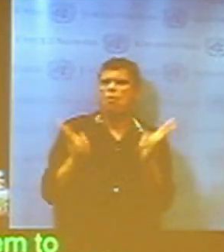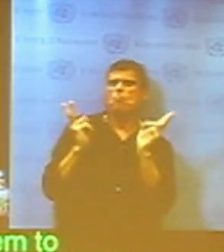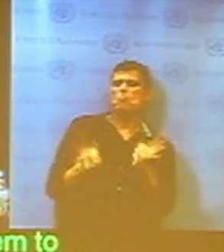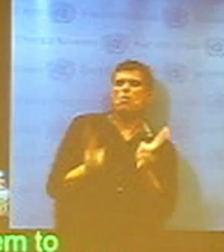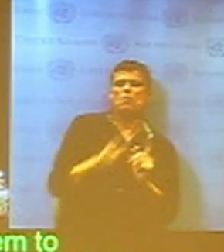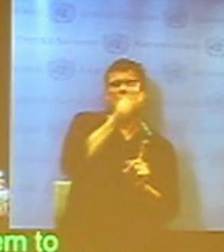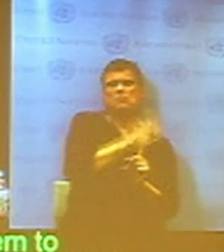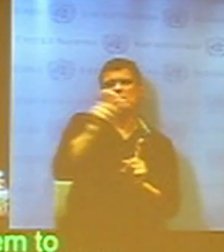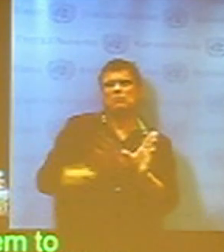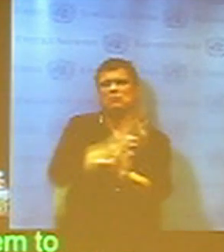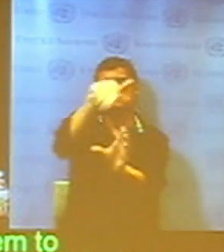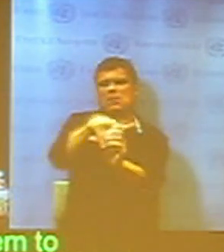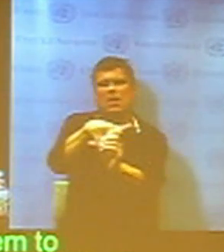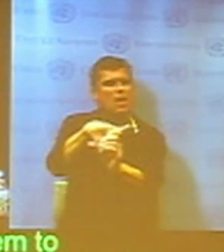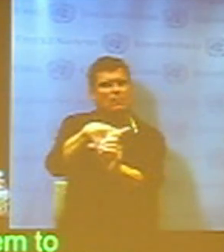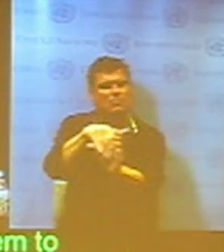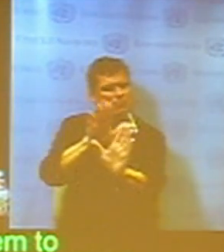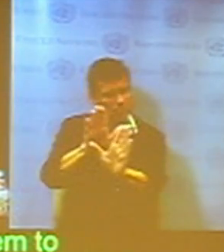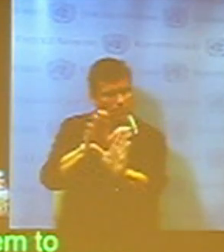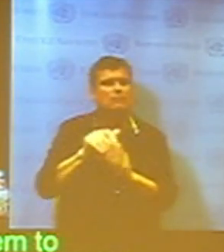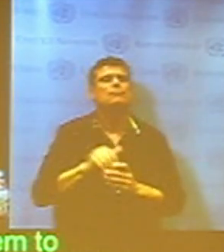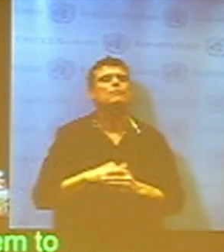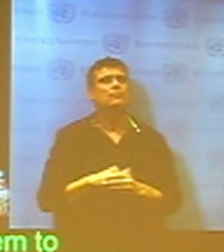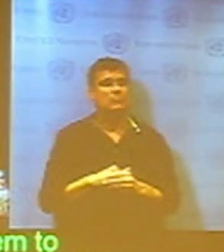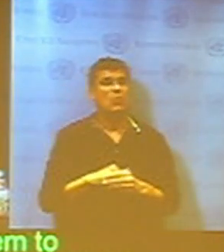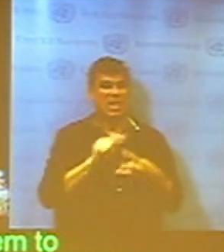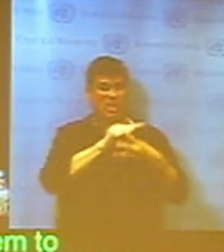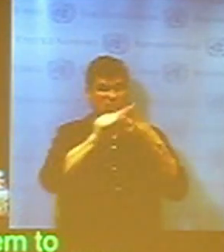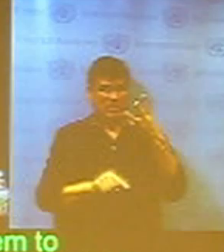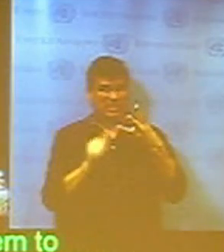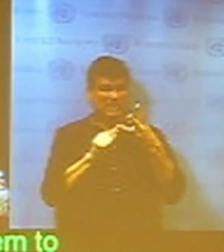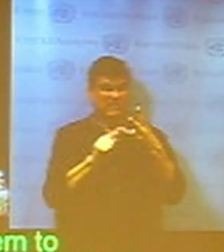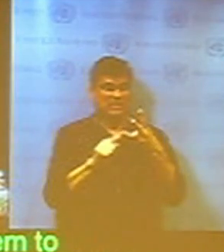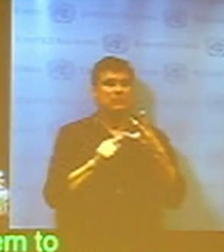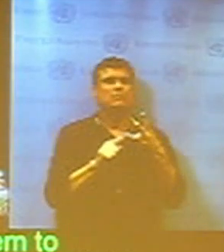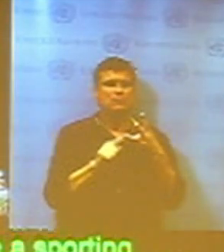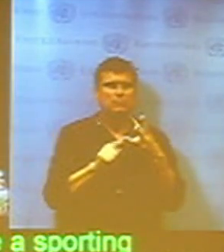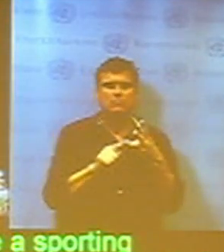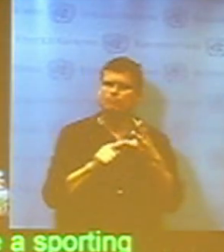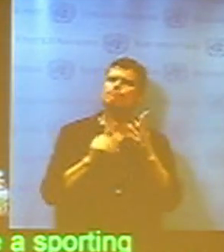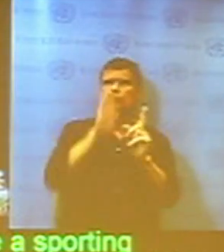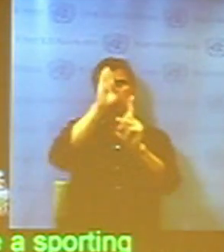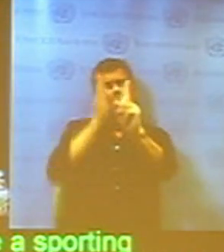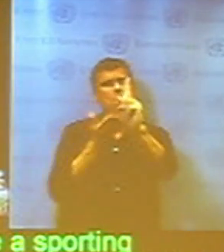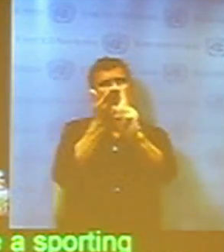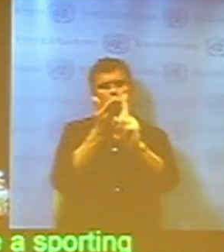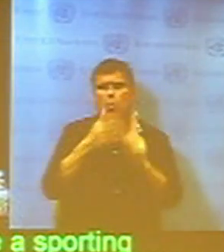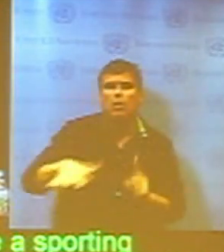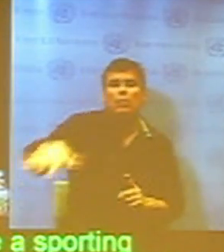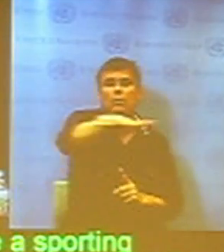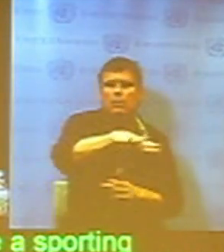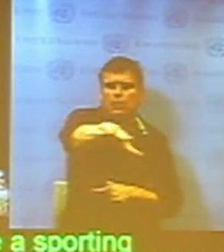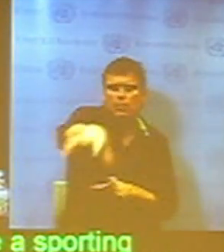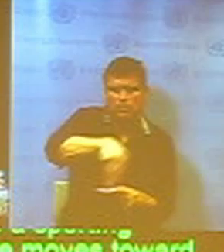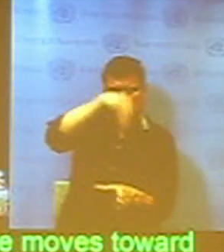three moves toward inclusion also, I think, apply toward any sort of humanitarian action. So I'm going to talk a